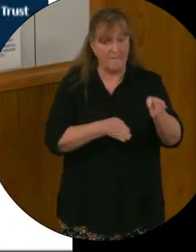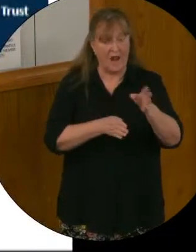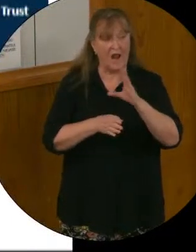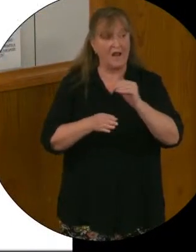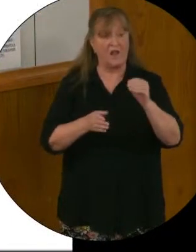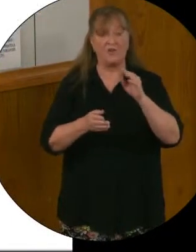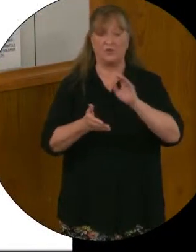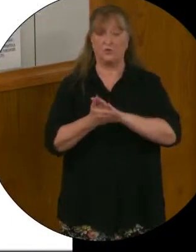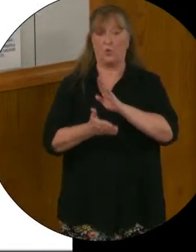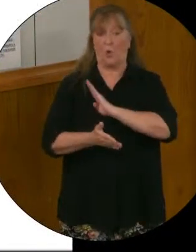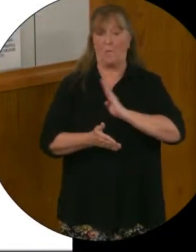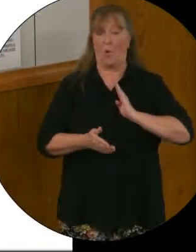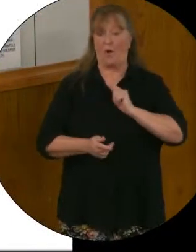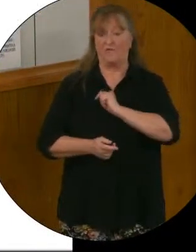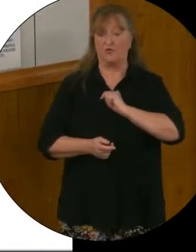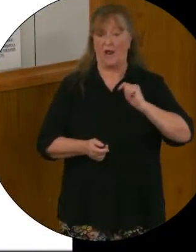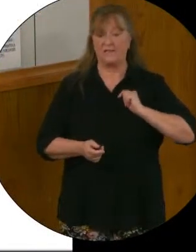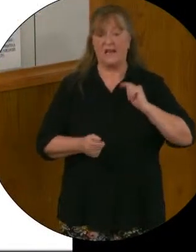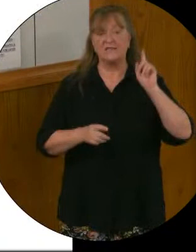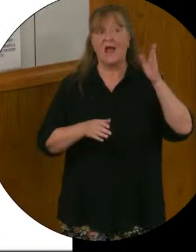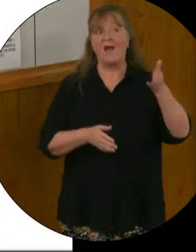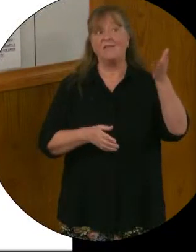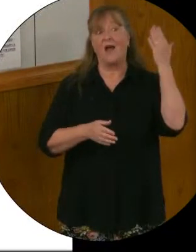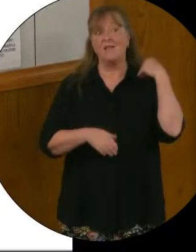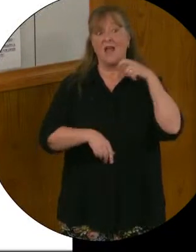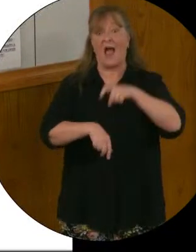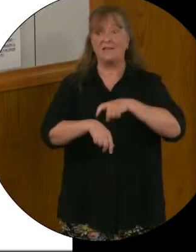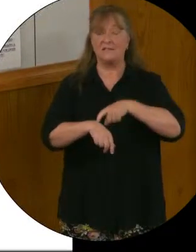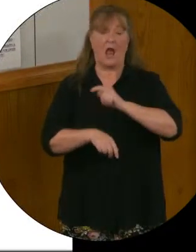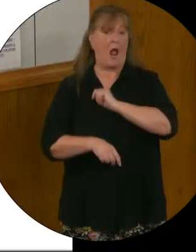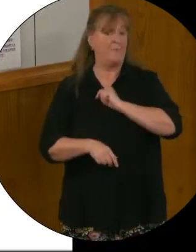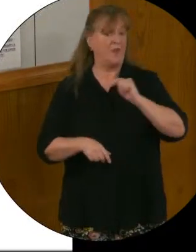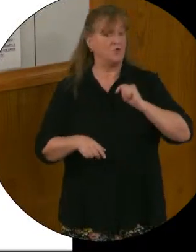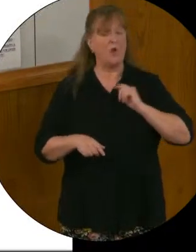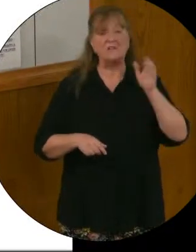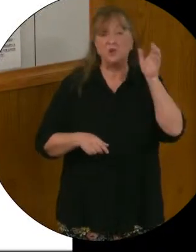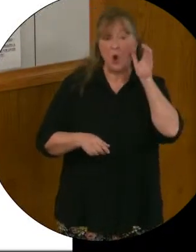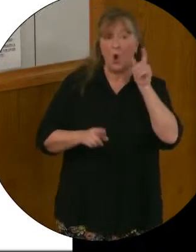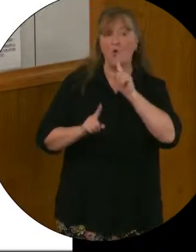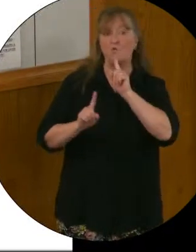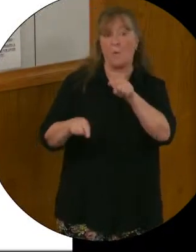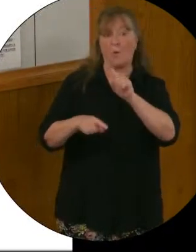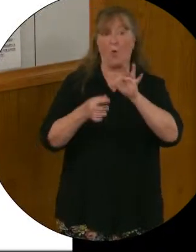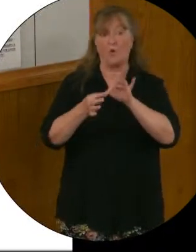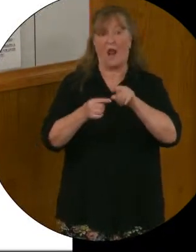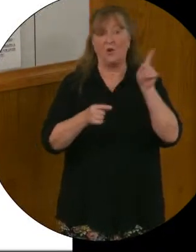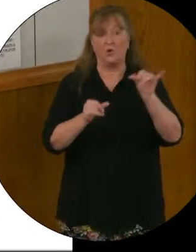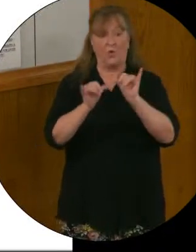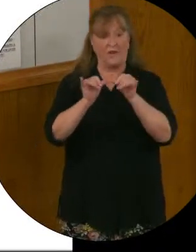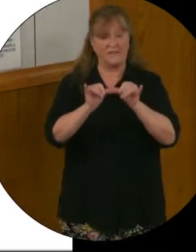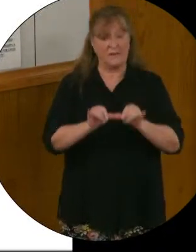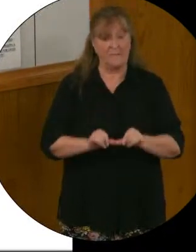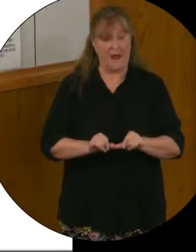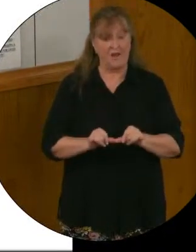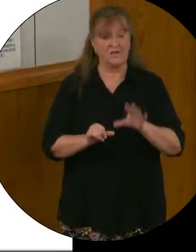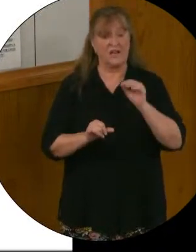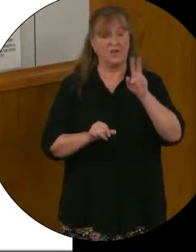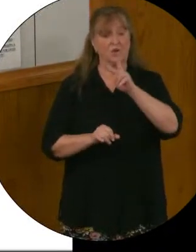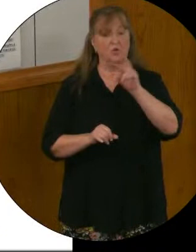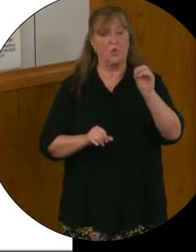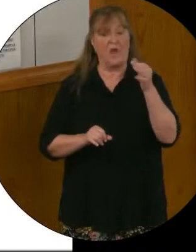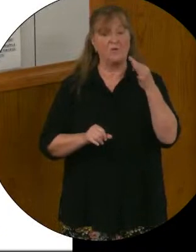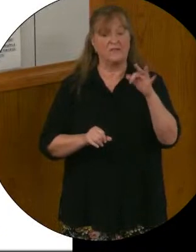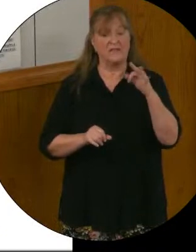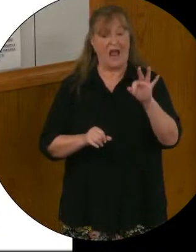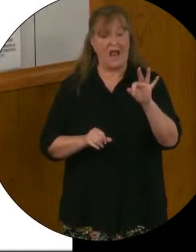School Trustees. And the last time trustees heard a report on this metric was in